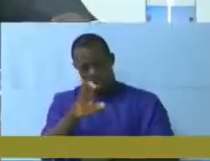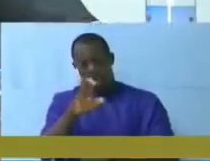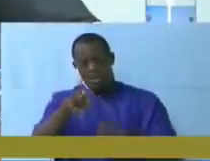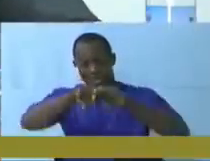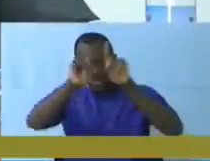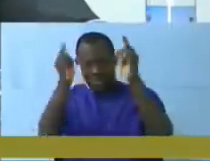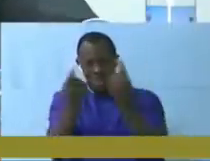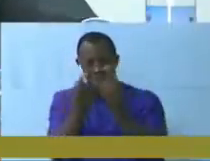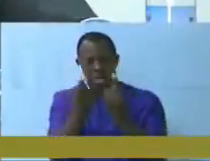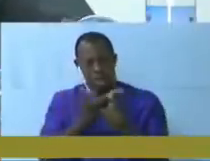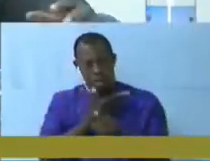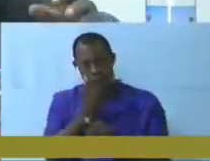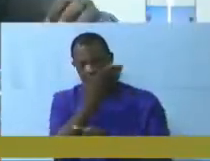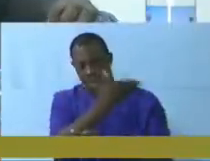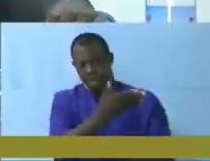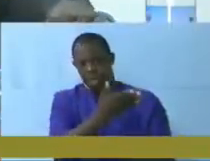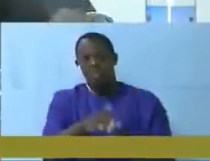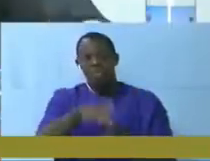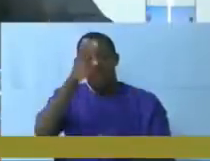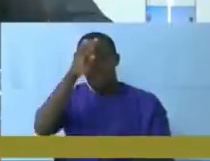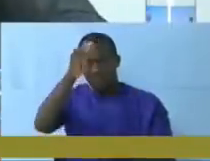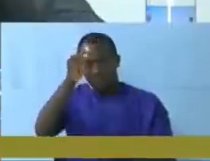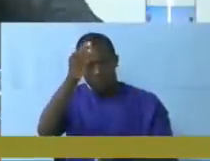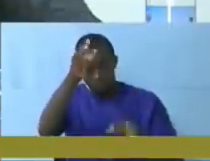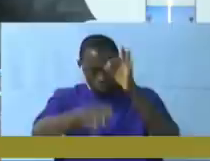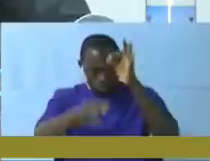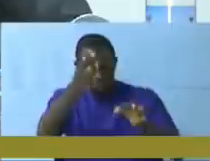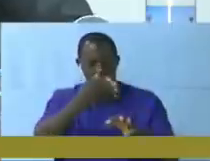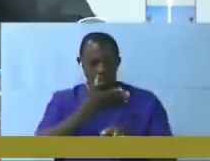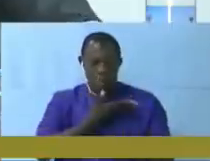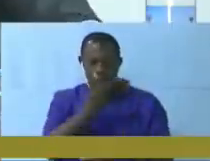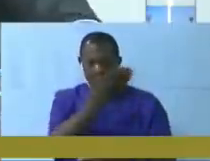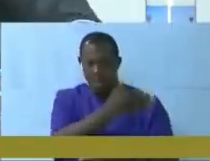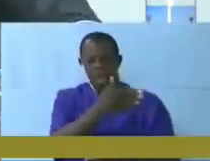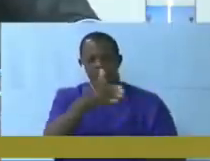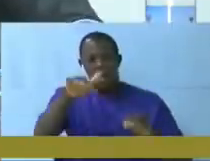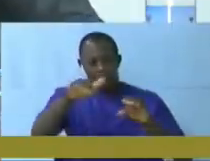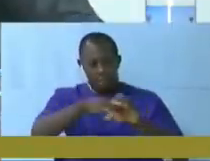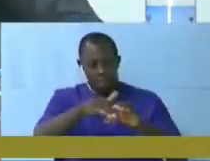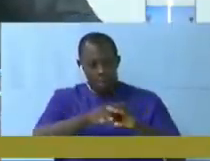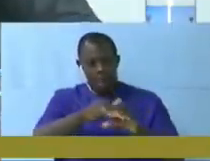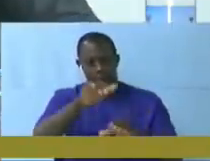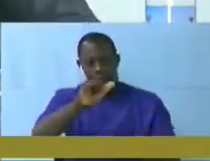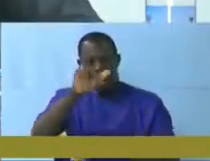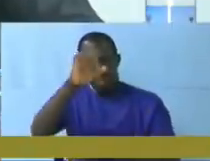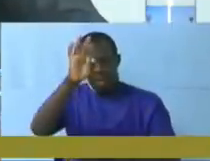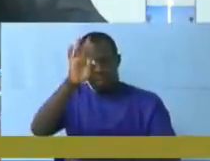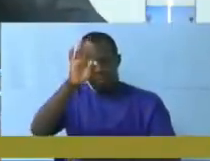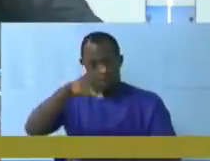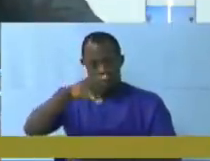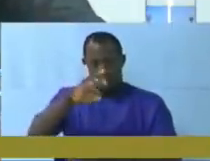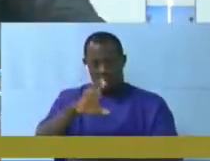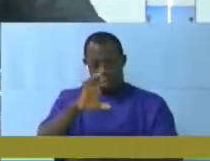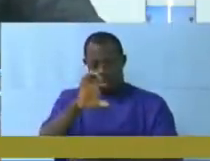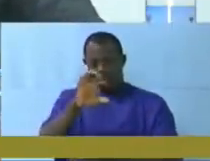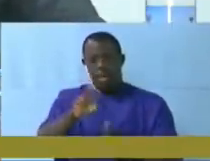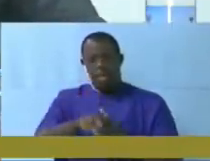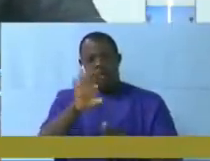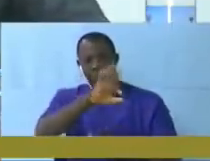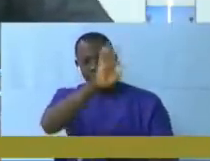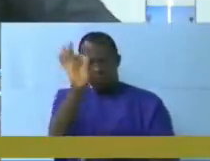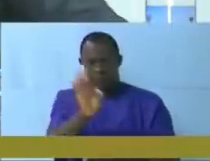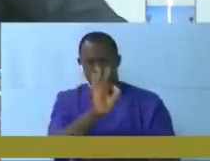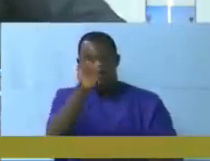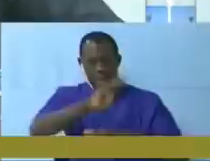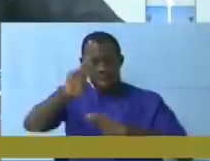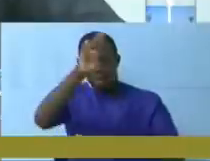General, there were members of the AFPRC at very high positions. They should be able to come